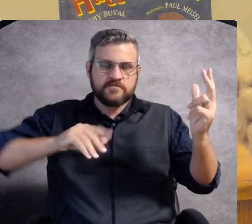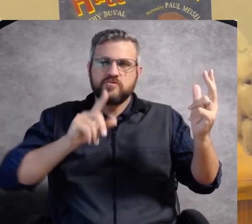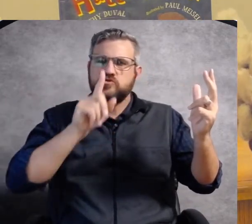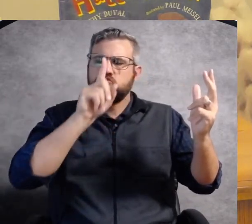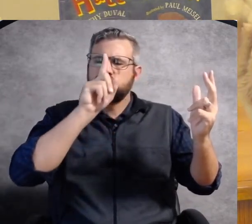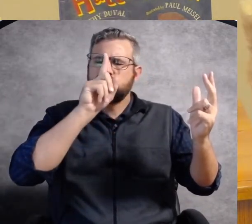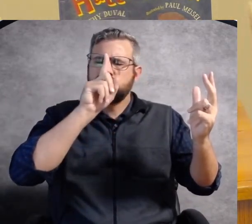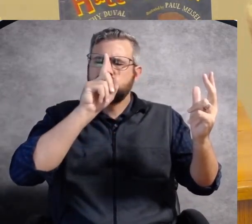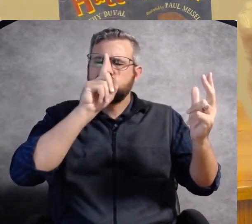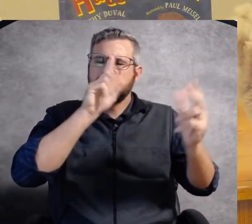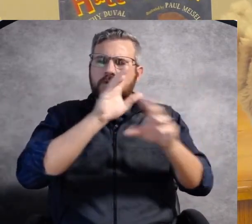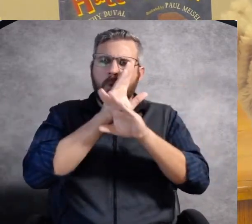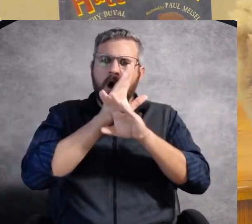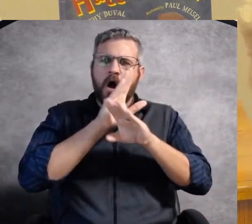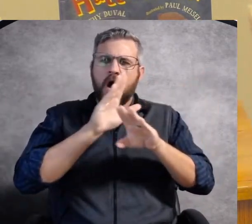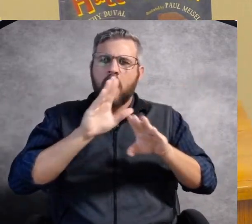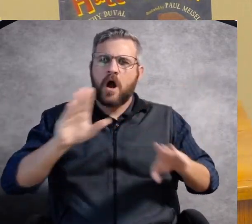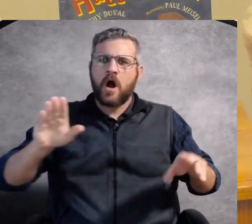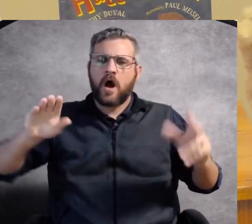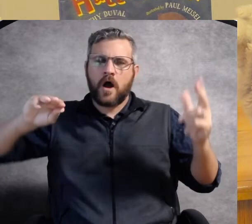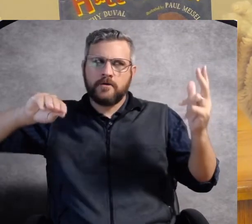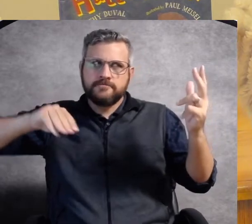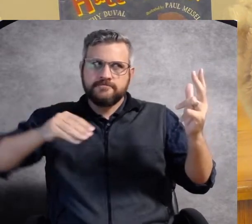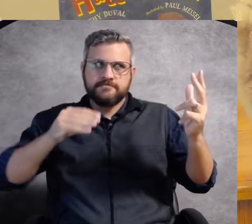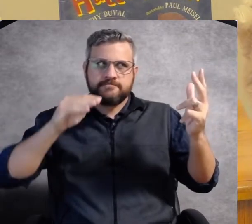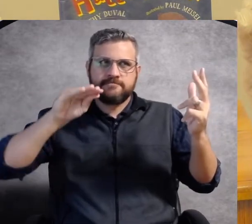Along comes Mr. Crocodile,